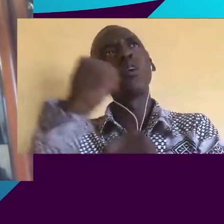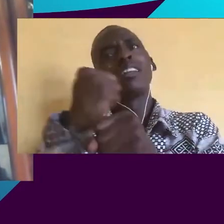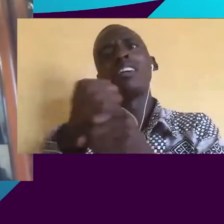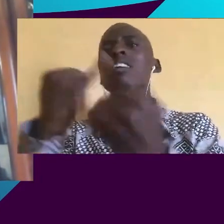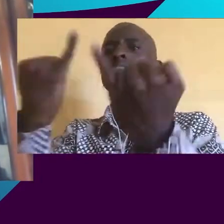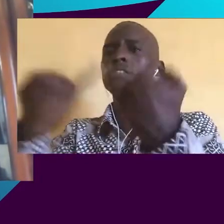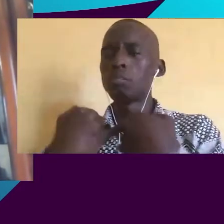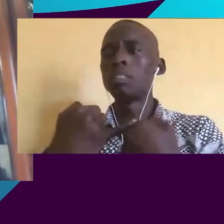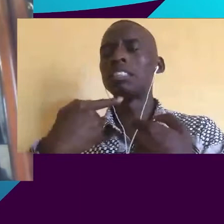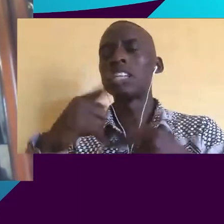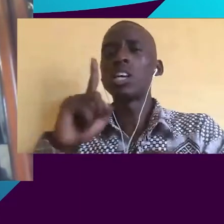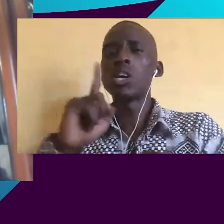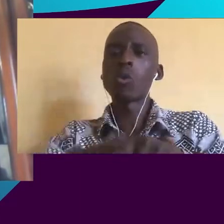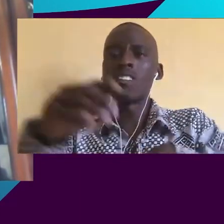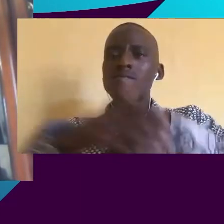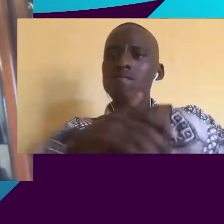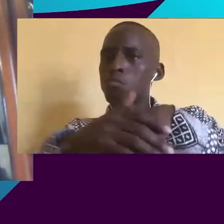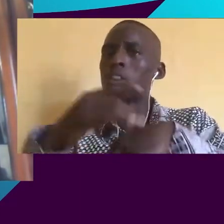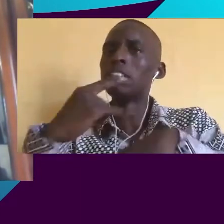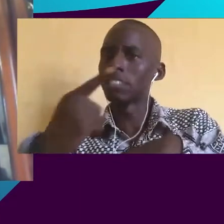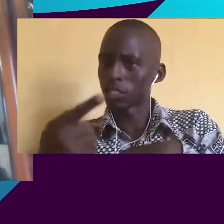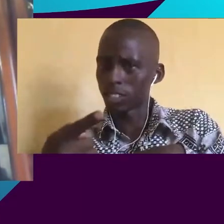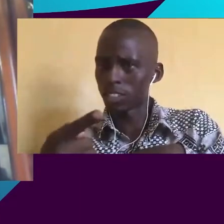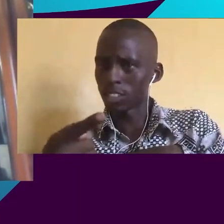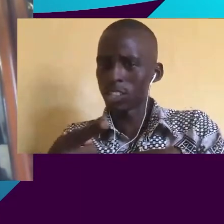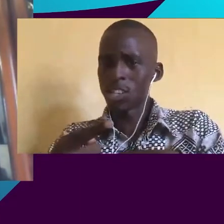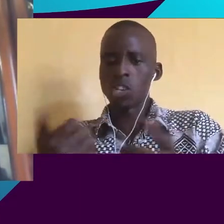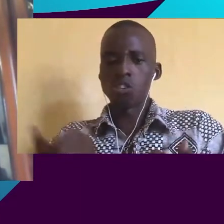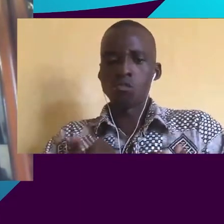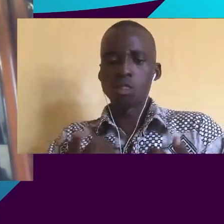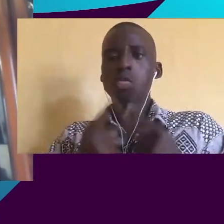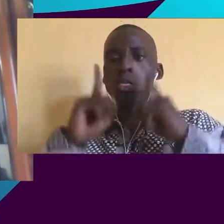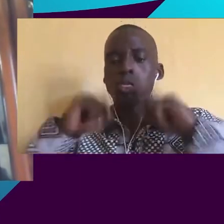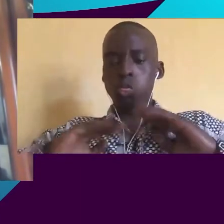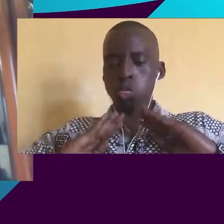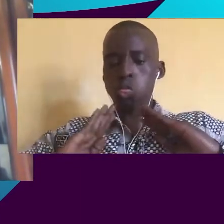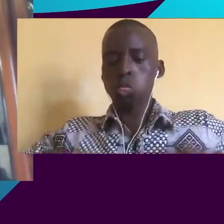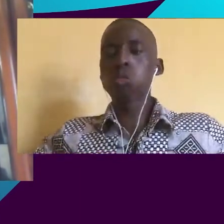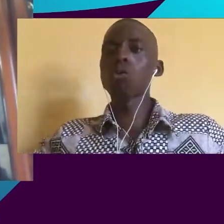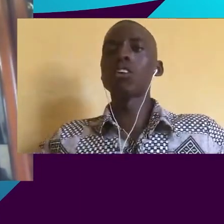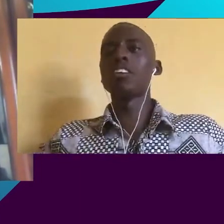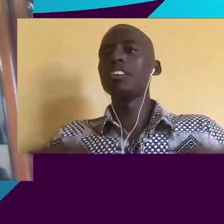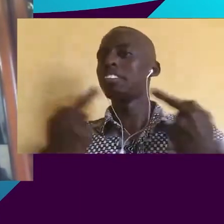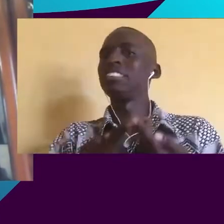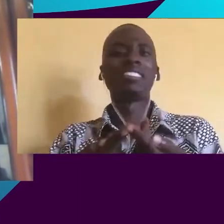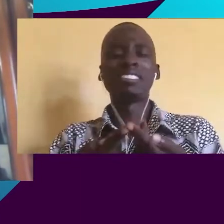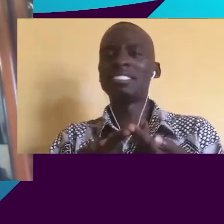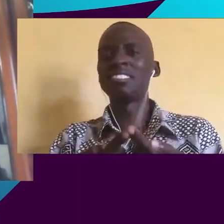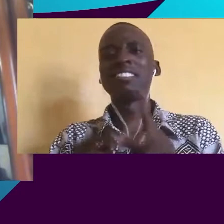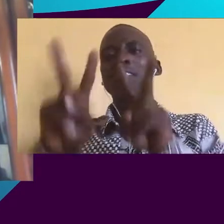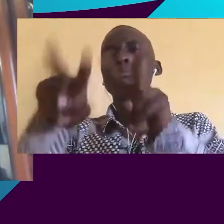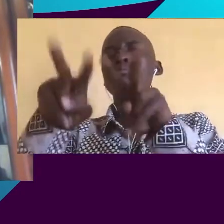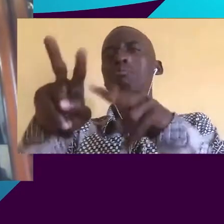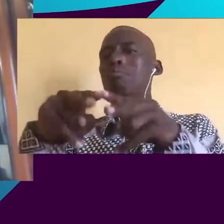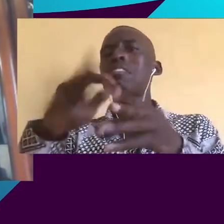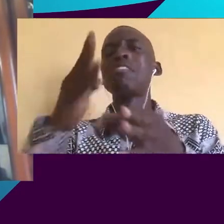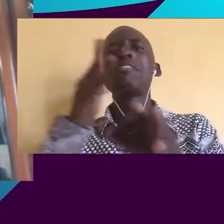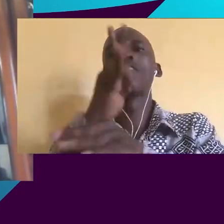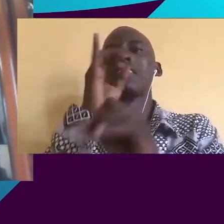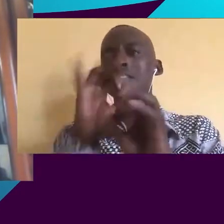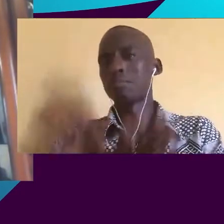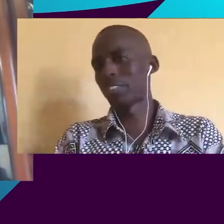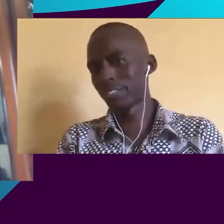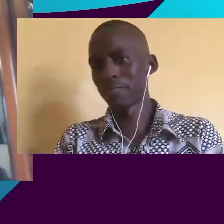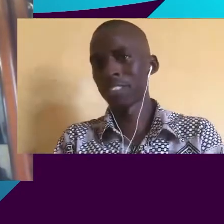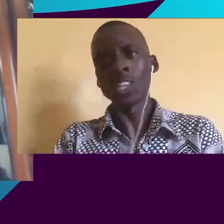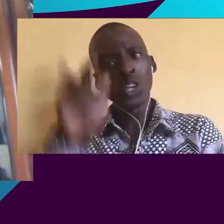play football, your breasts disappear. It's a stereotype. I remember telling one of the girls, do you believe in God? Yes,